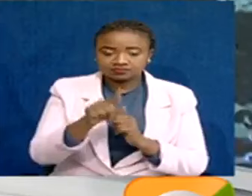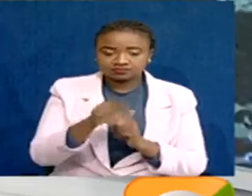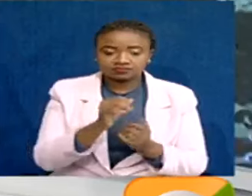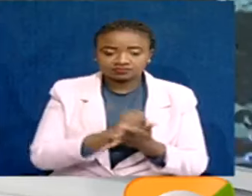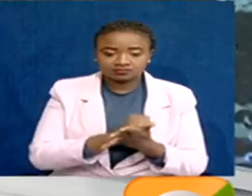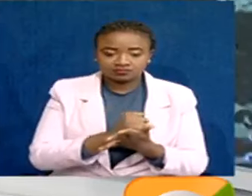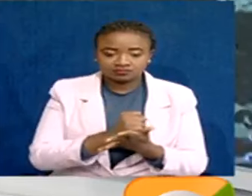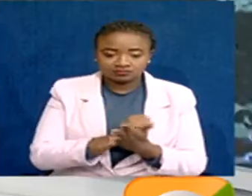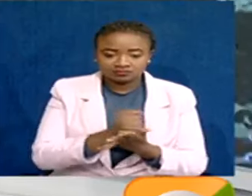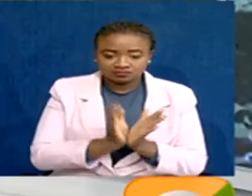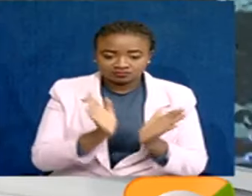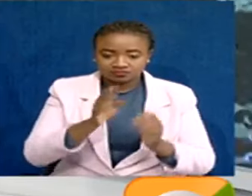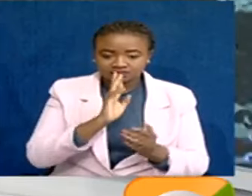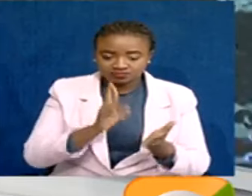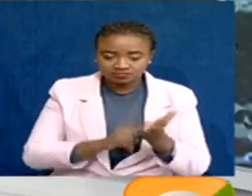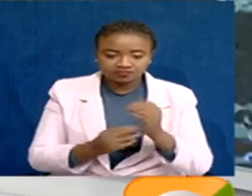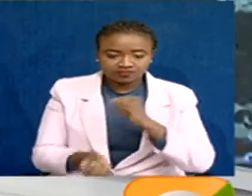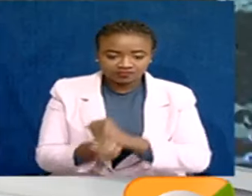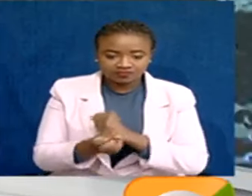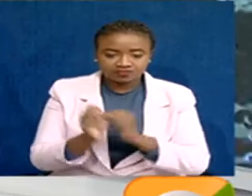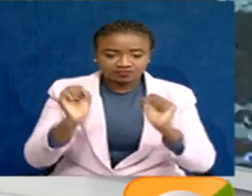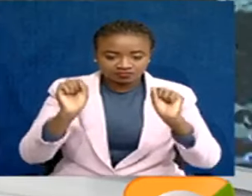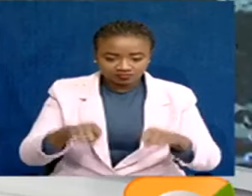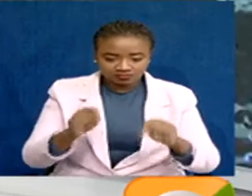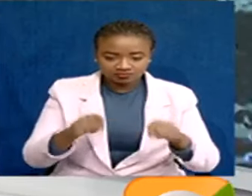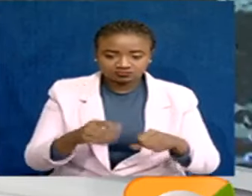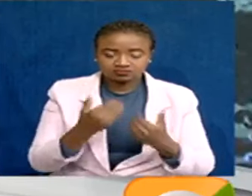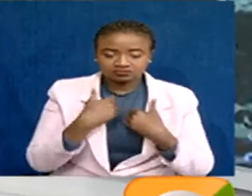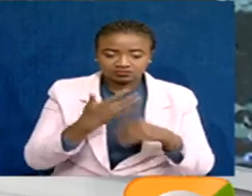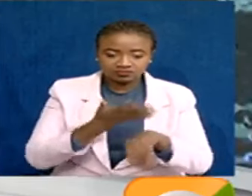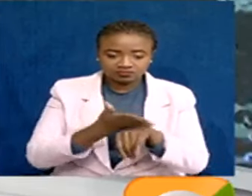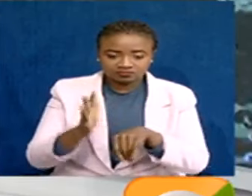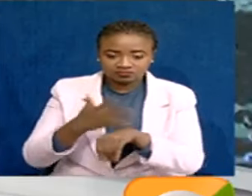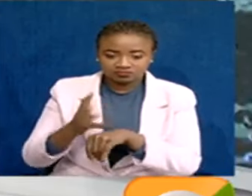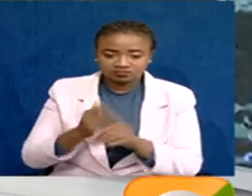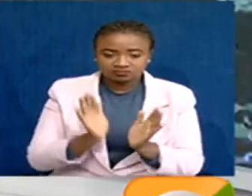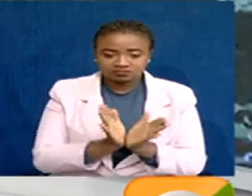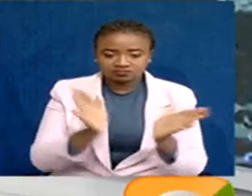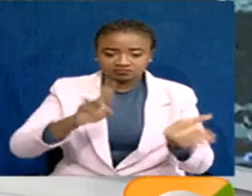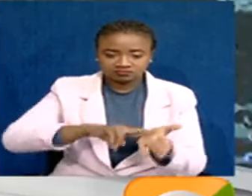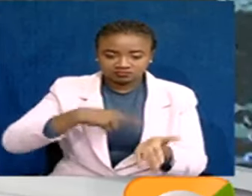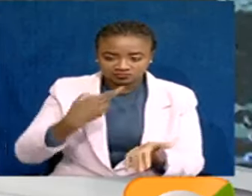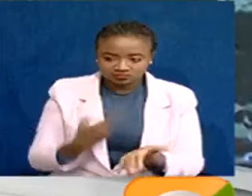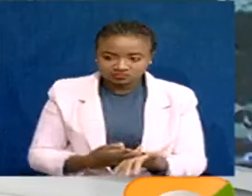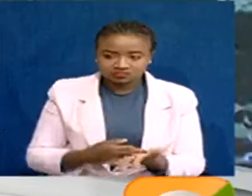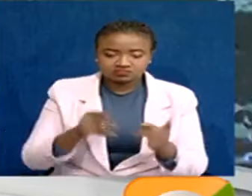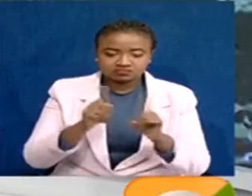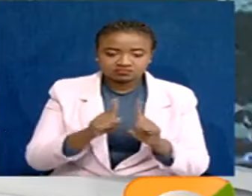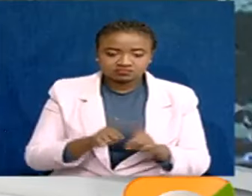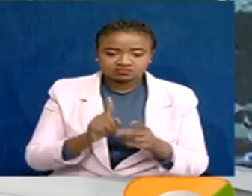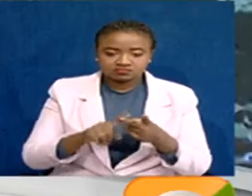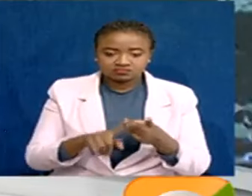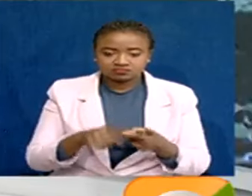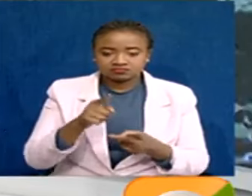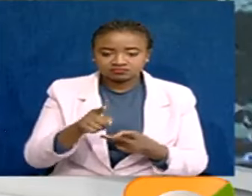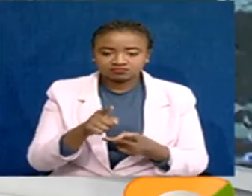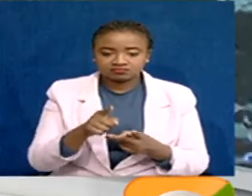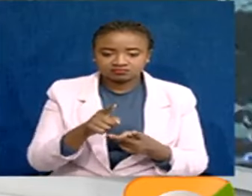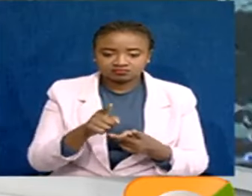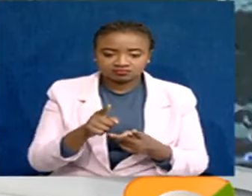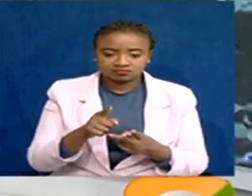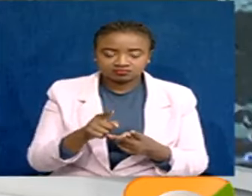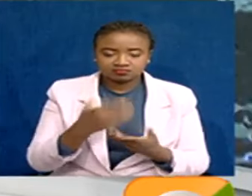also reported or pointed out to possible plunder and wastage of public resources, endorsed exposed